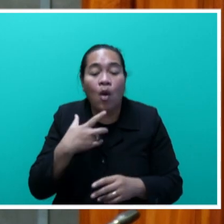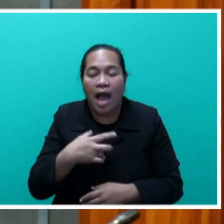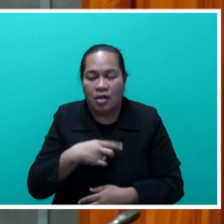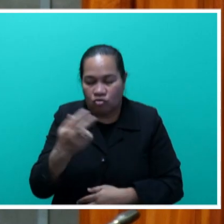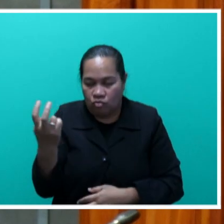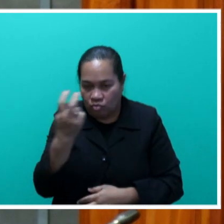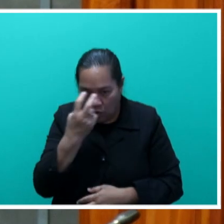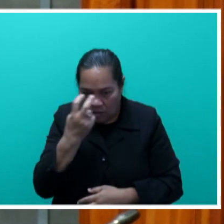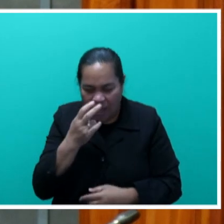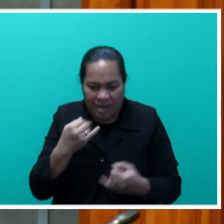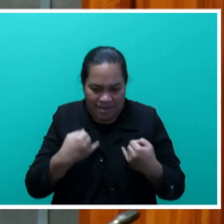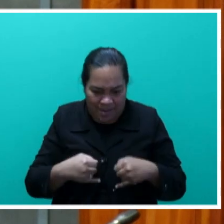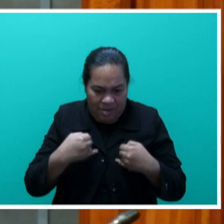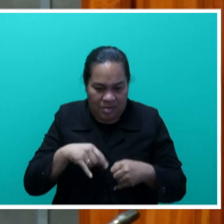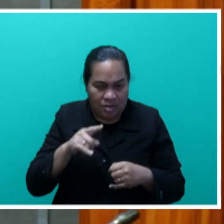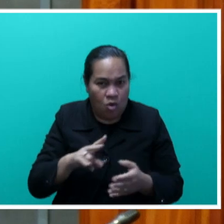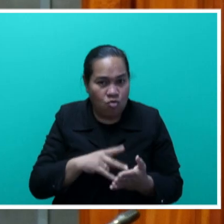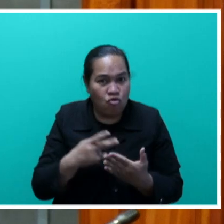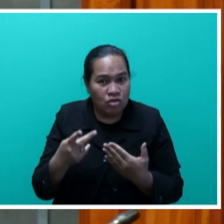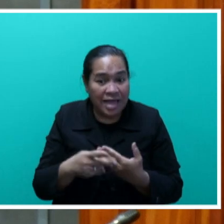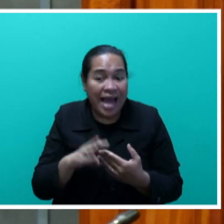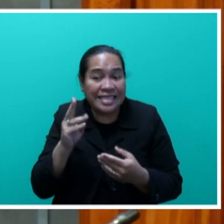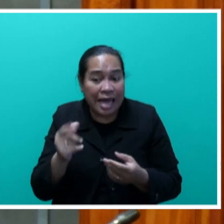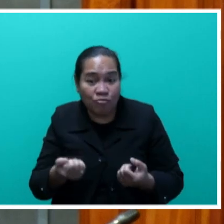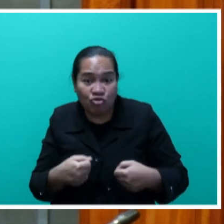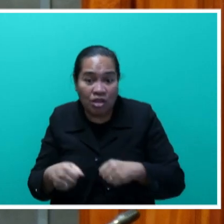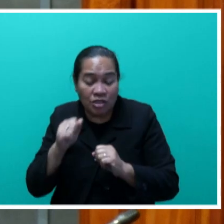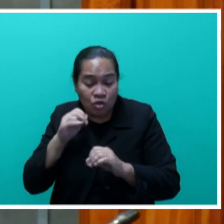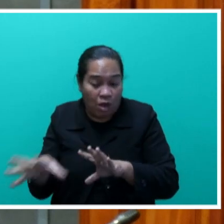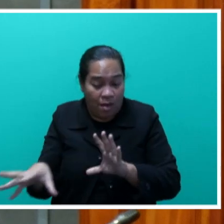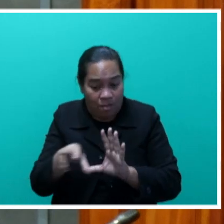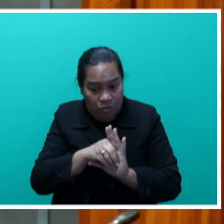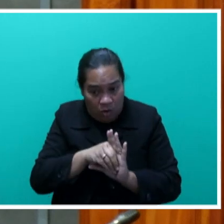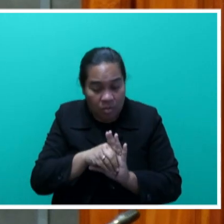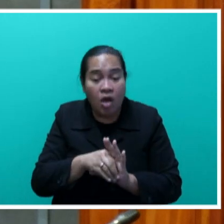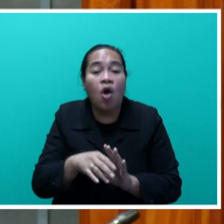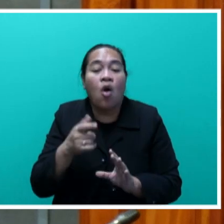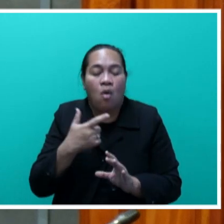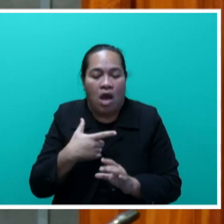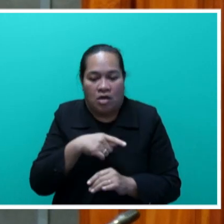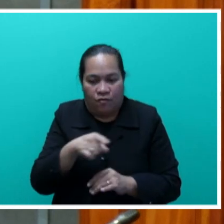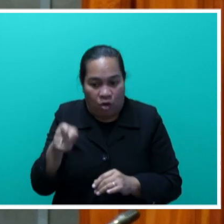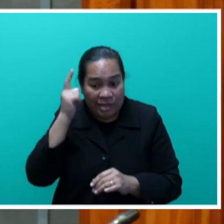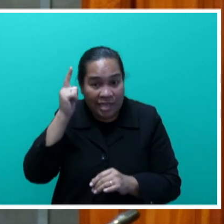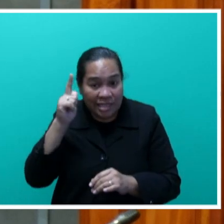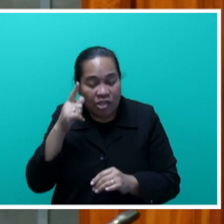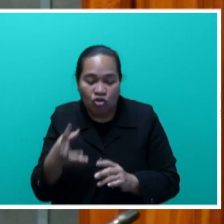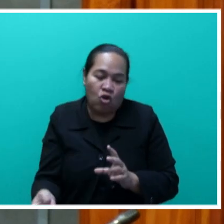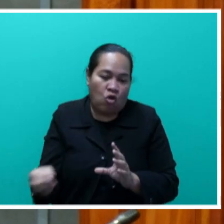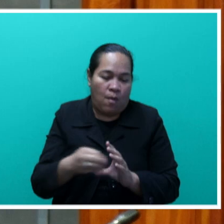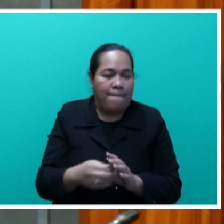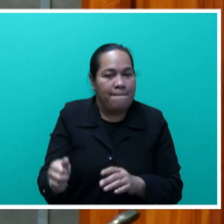of the projects underfoot, and some of the strategies to adopt will be to revert teachers working in these sections back to school and only